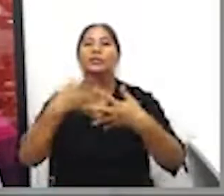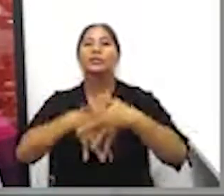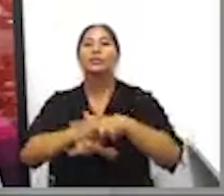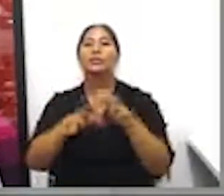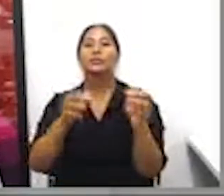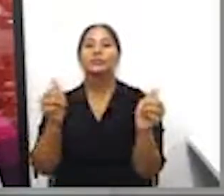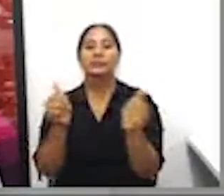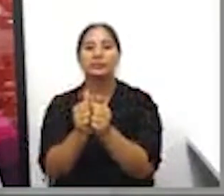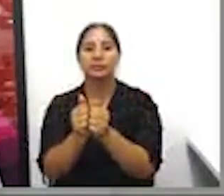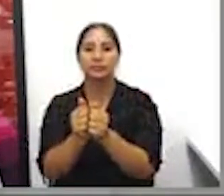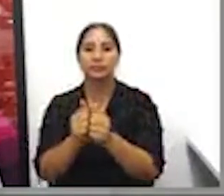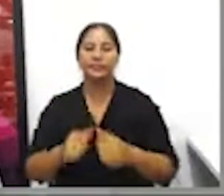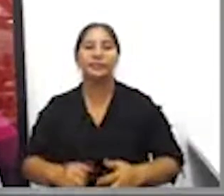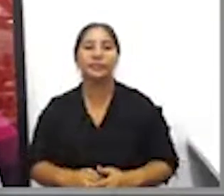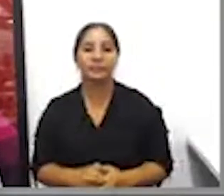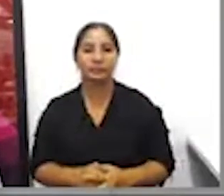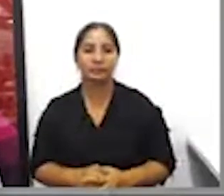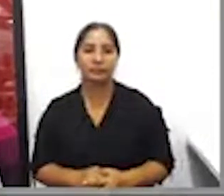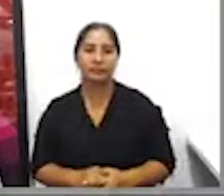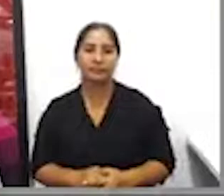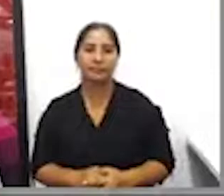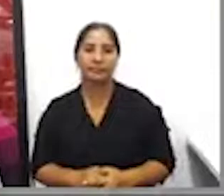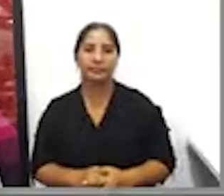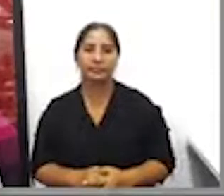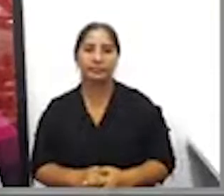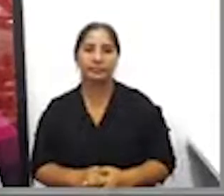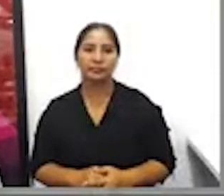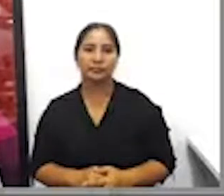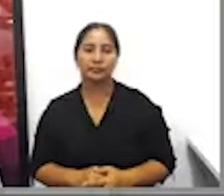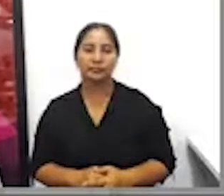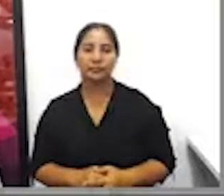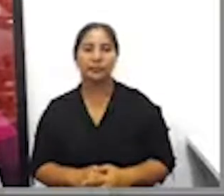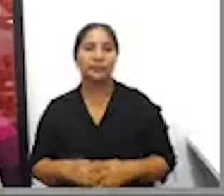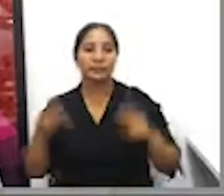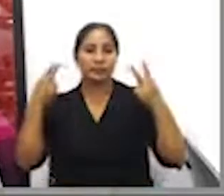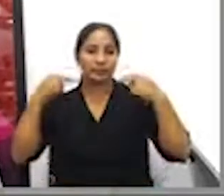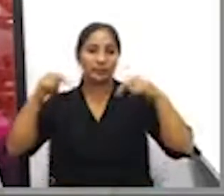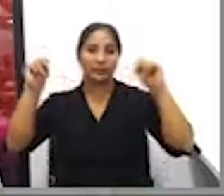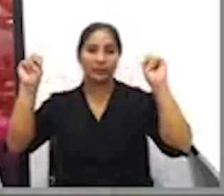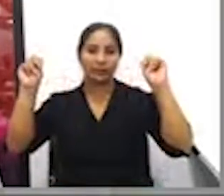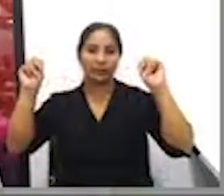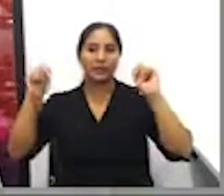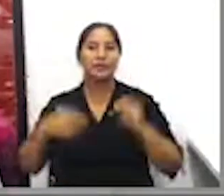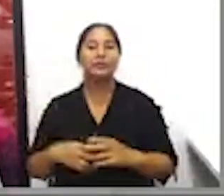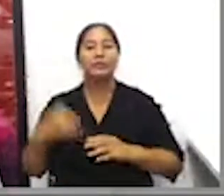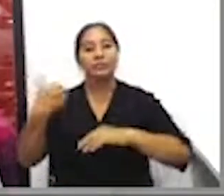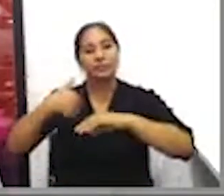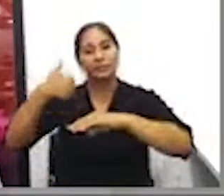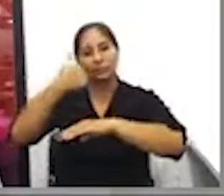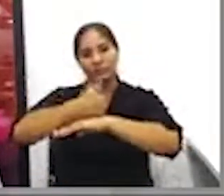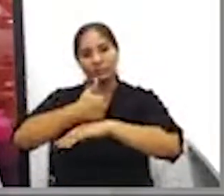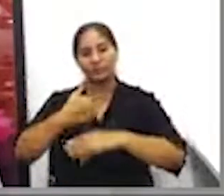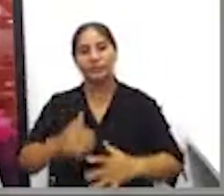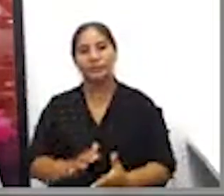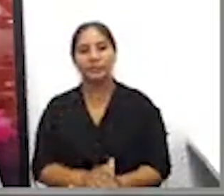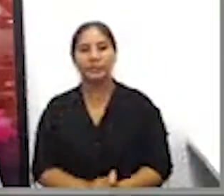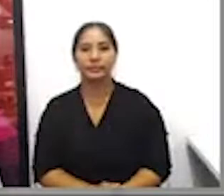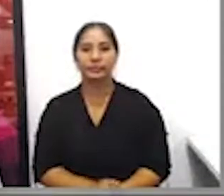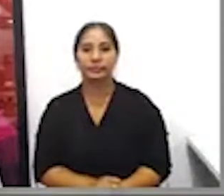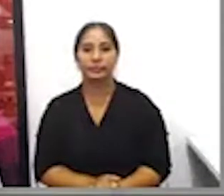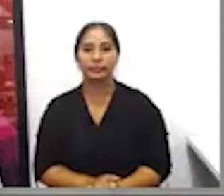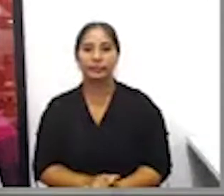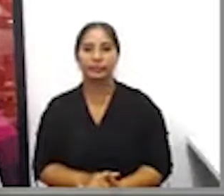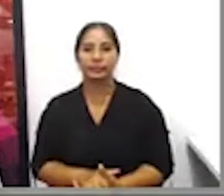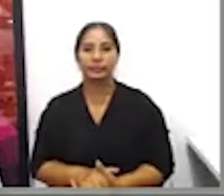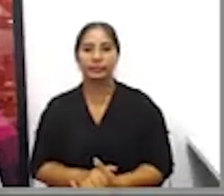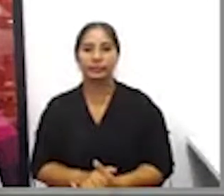the Assistant Secretary of Legislative Affairs and work with the United States Congress around national security and foreign policy issues. And I